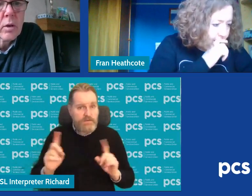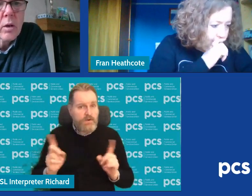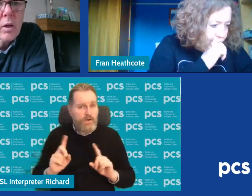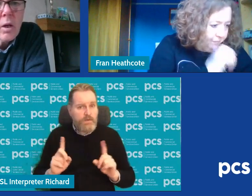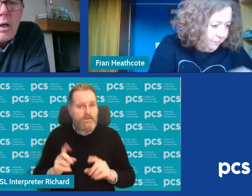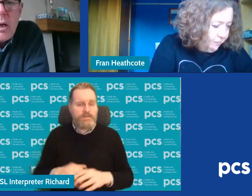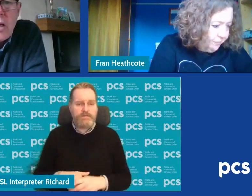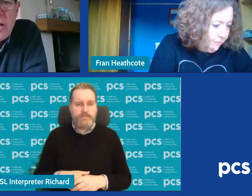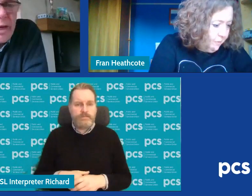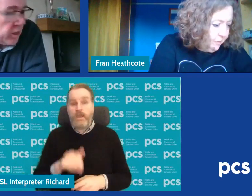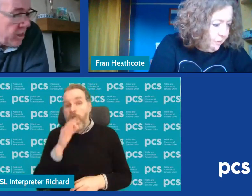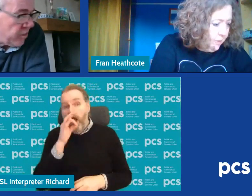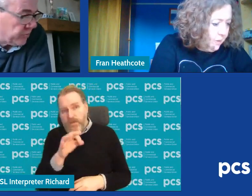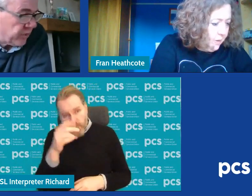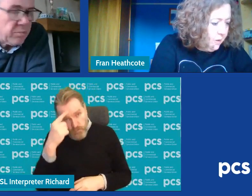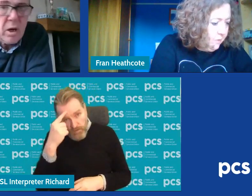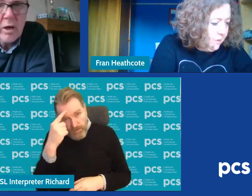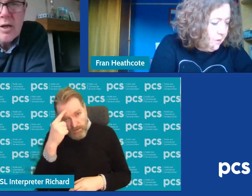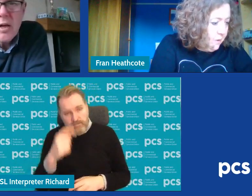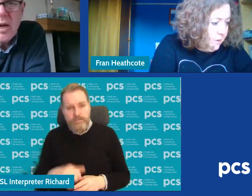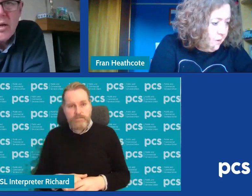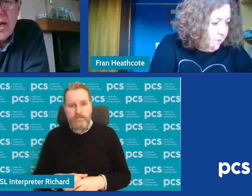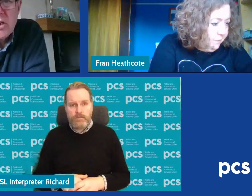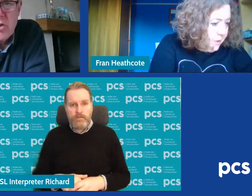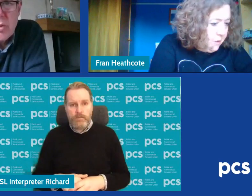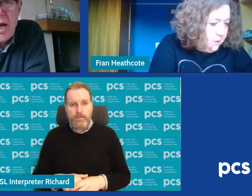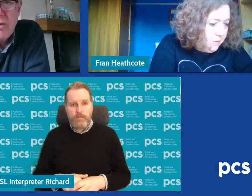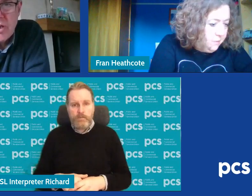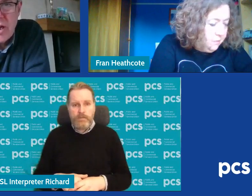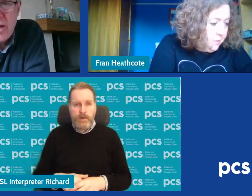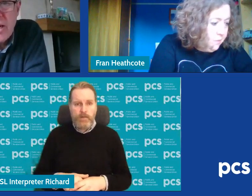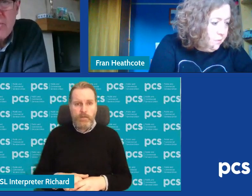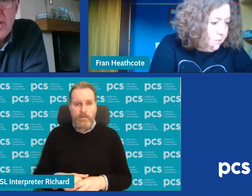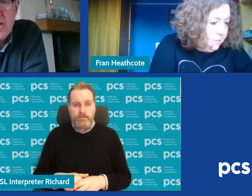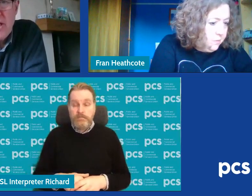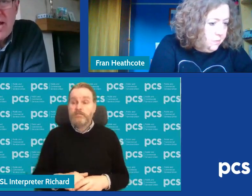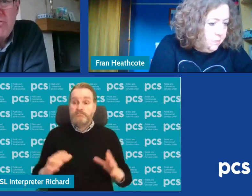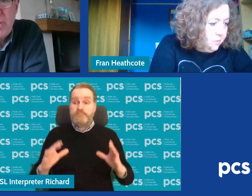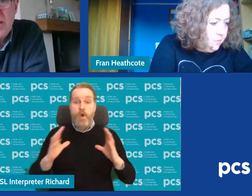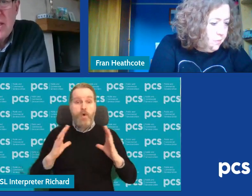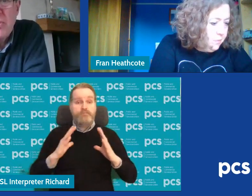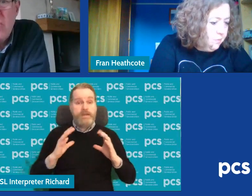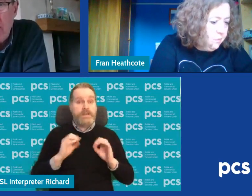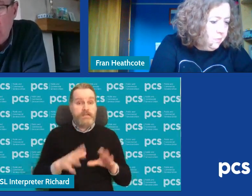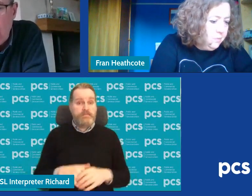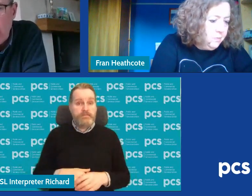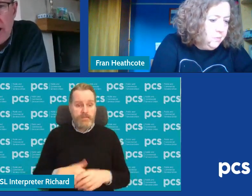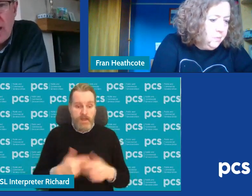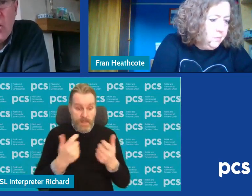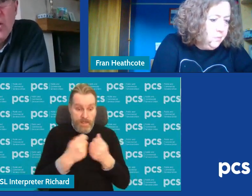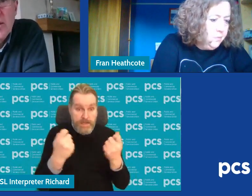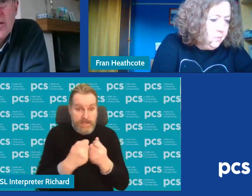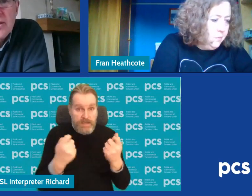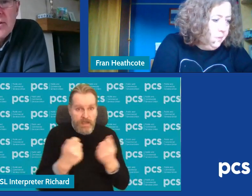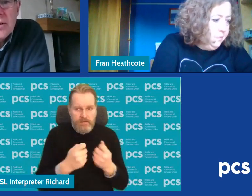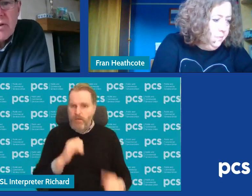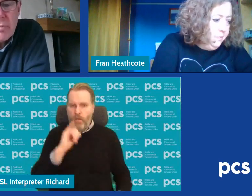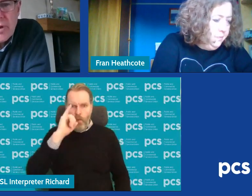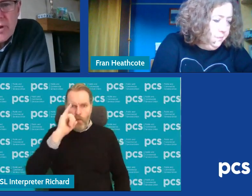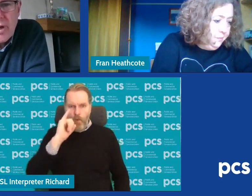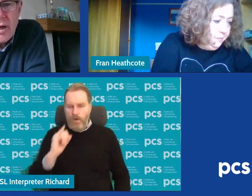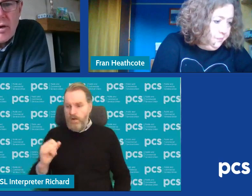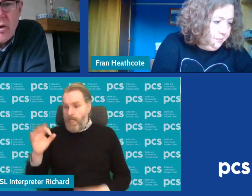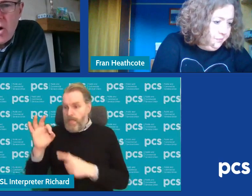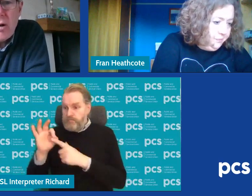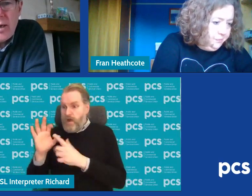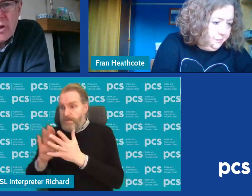comment there. Yeah, and thanks for that, Mark. And the answer is we have done, and the media have picked up quite a lot on how the